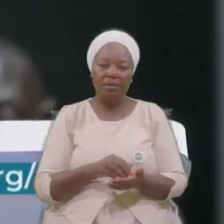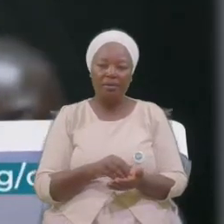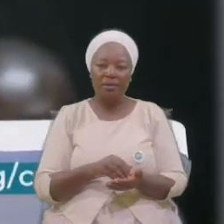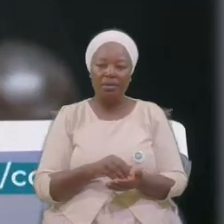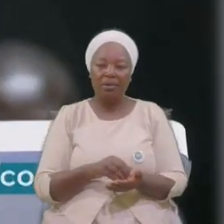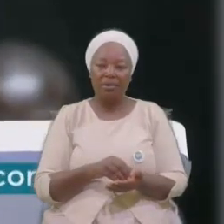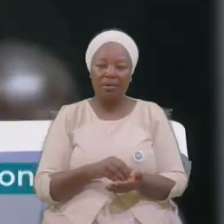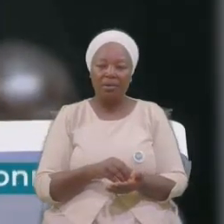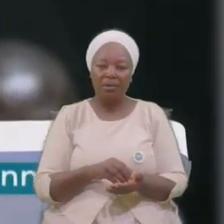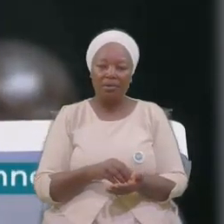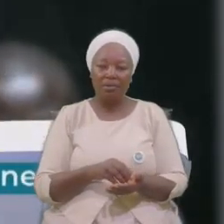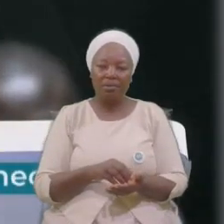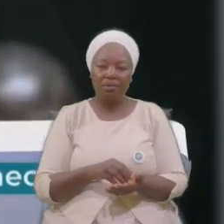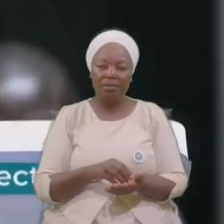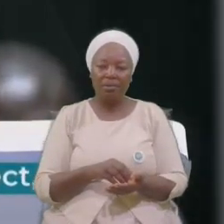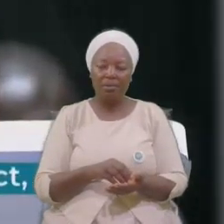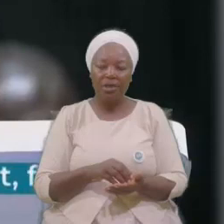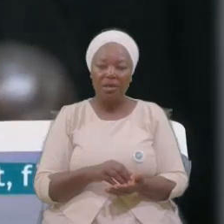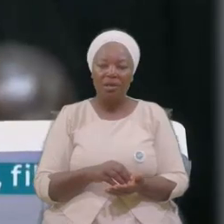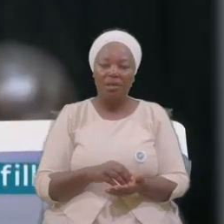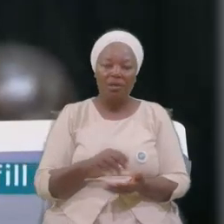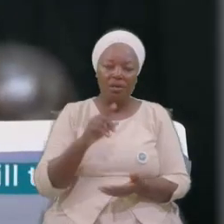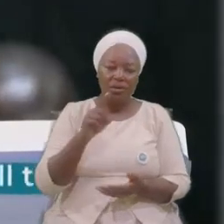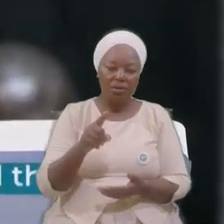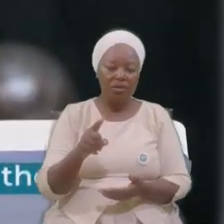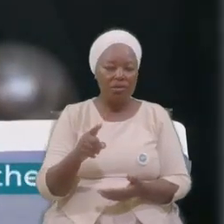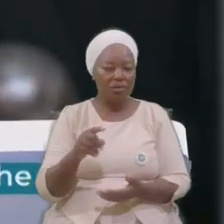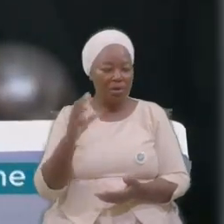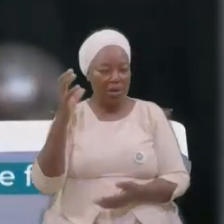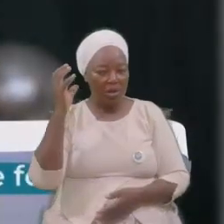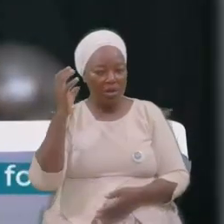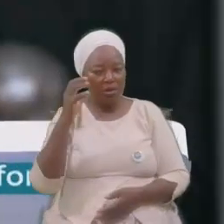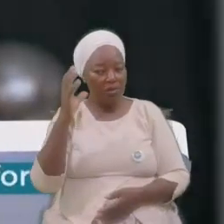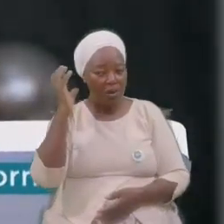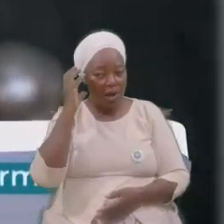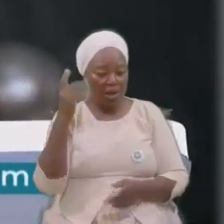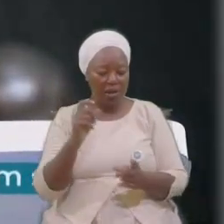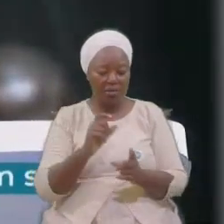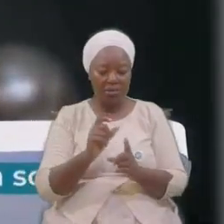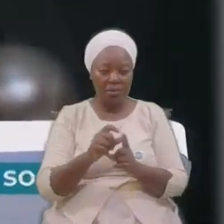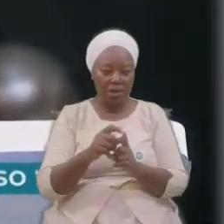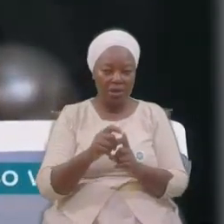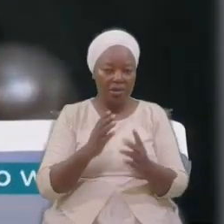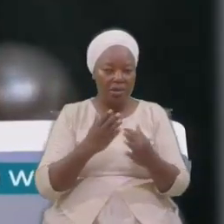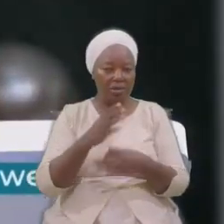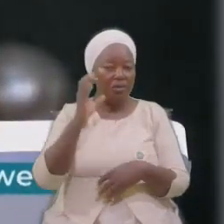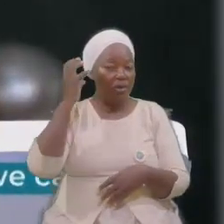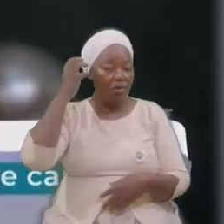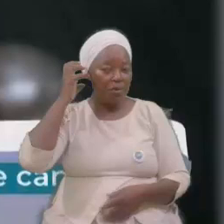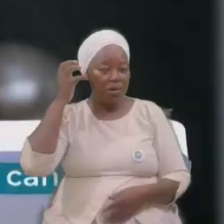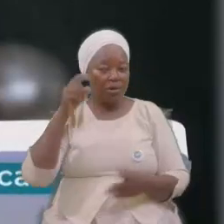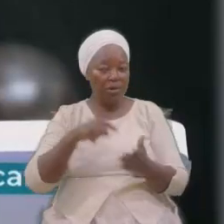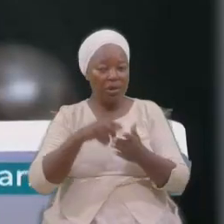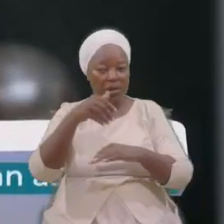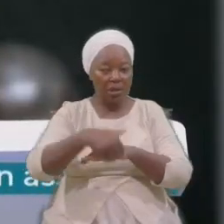you listened via radio or television. Please, as you've taken the